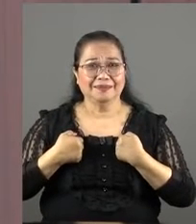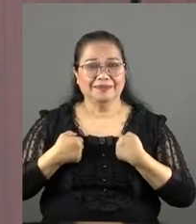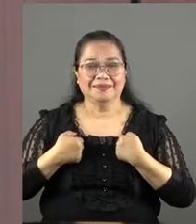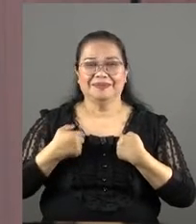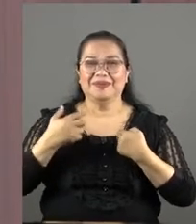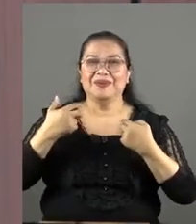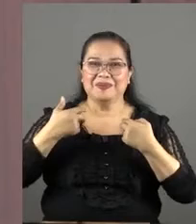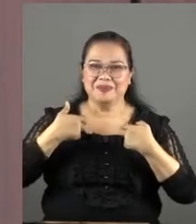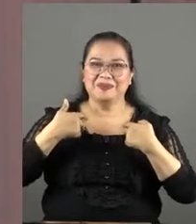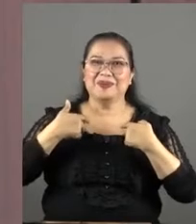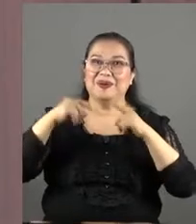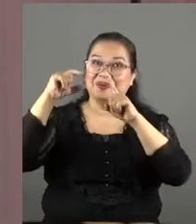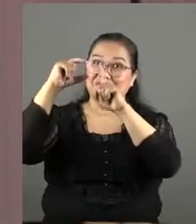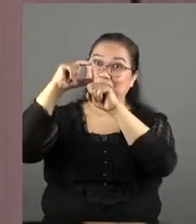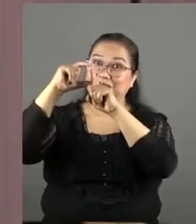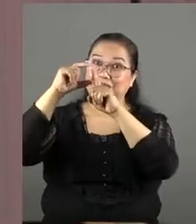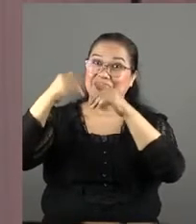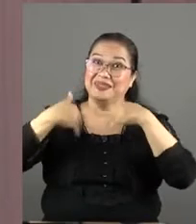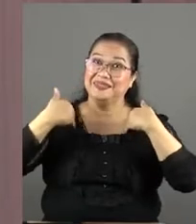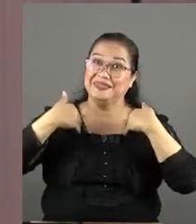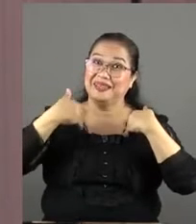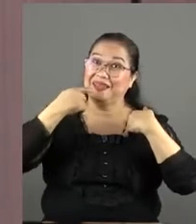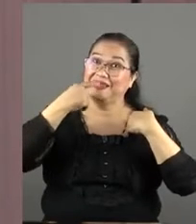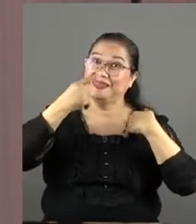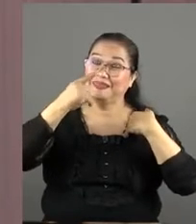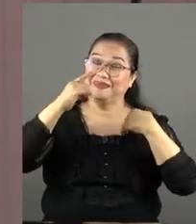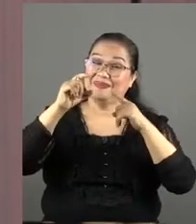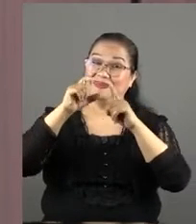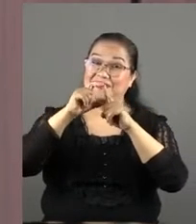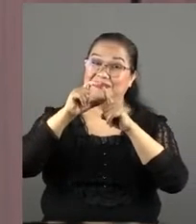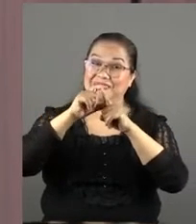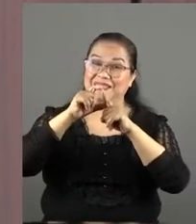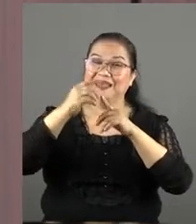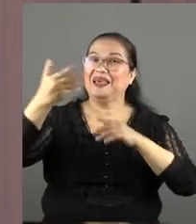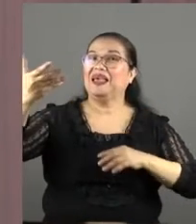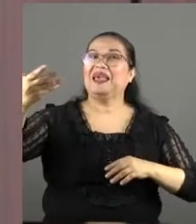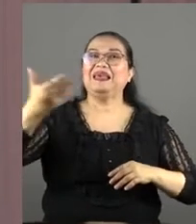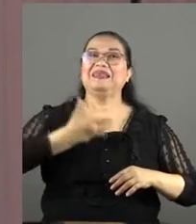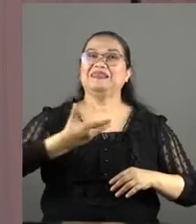We have a word for that the youth are saying a lot. Entitled.